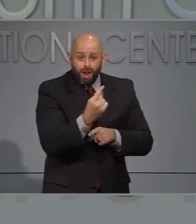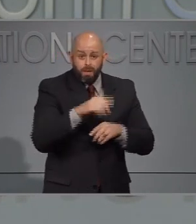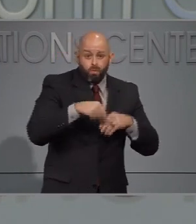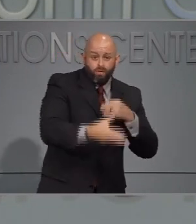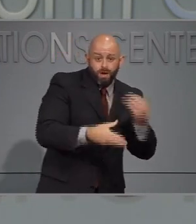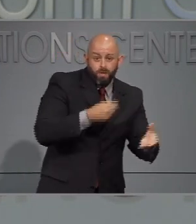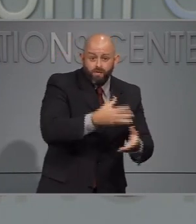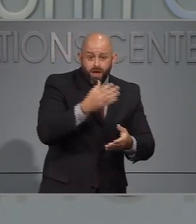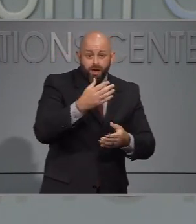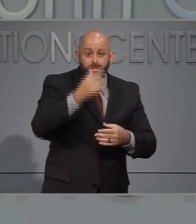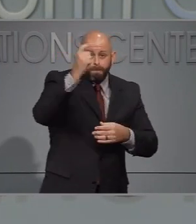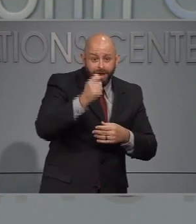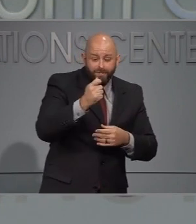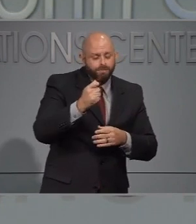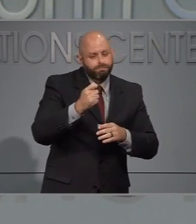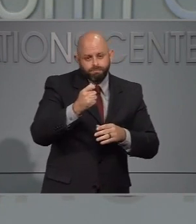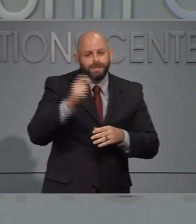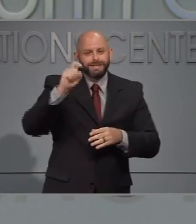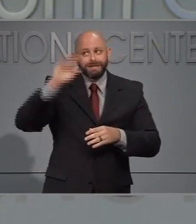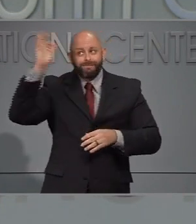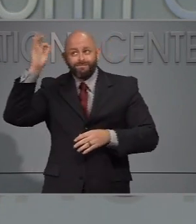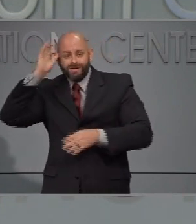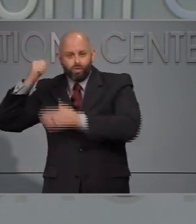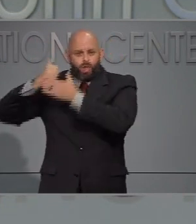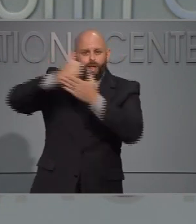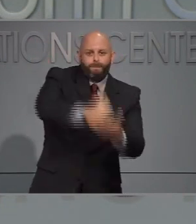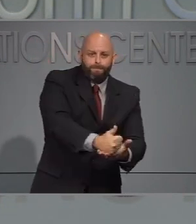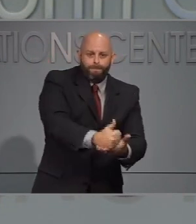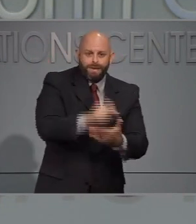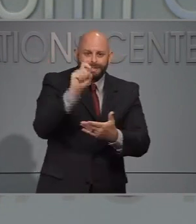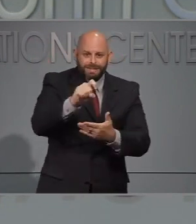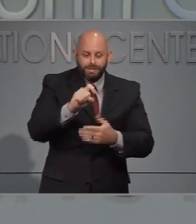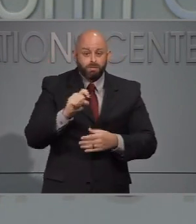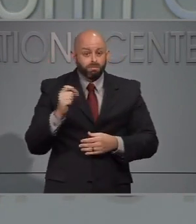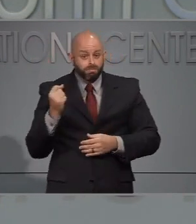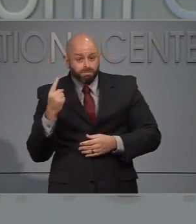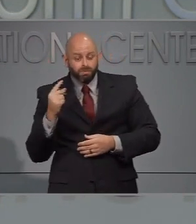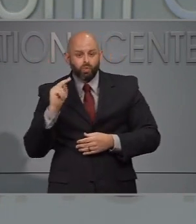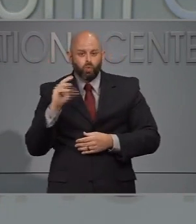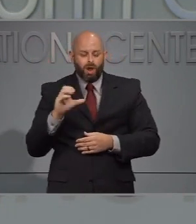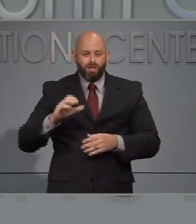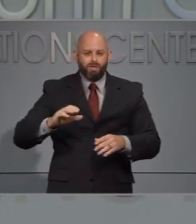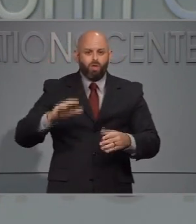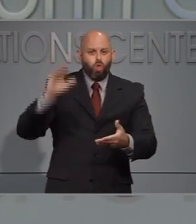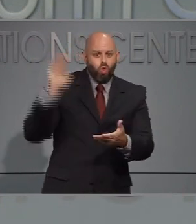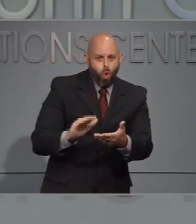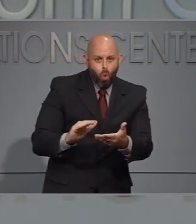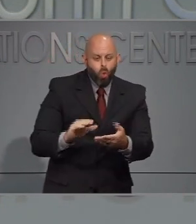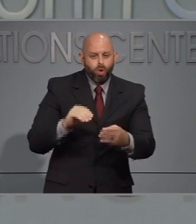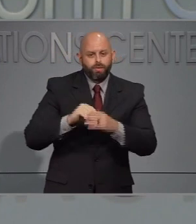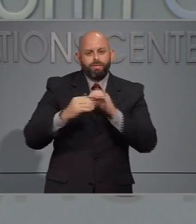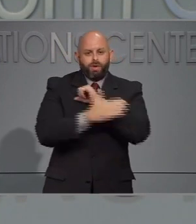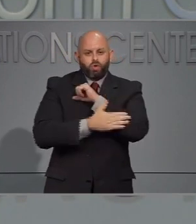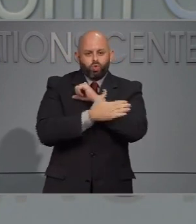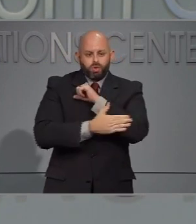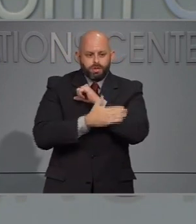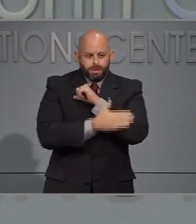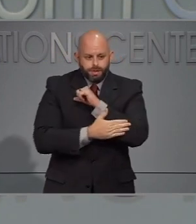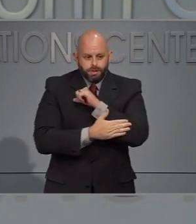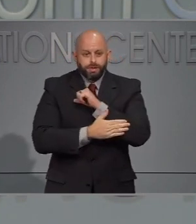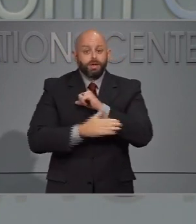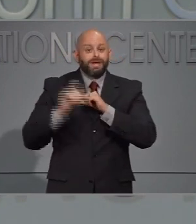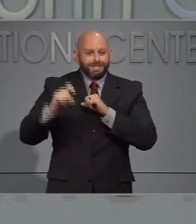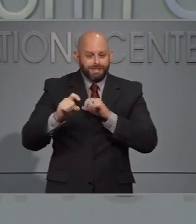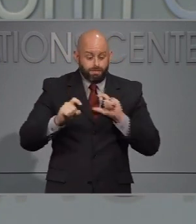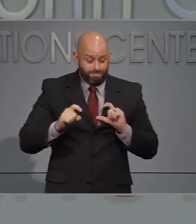because it is one of the lowest in the country. So that federal supplement is going to mean a whole lot. And we can